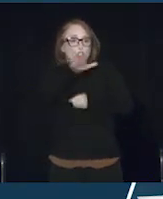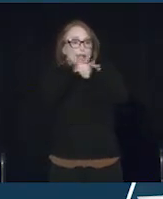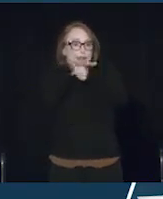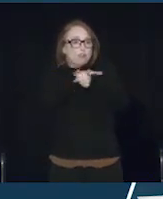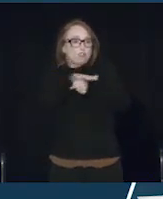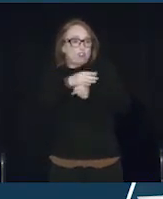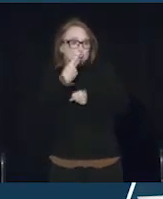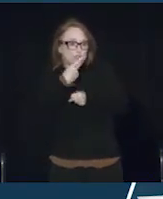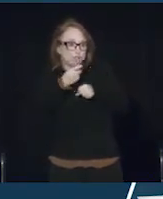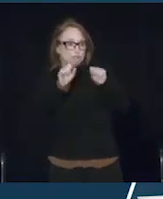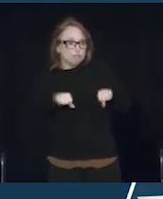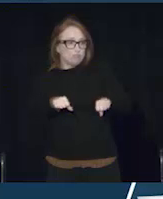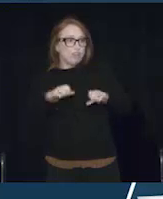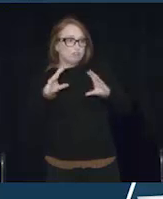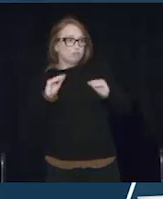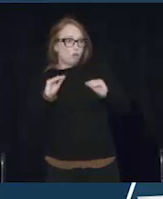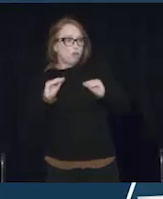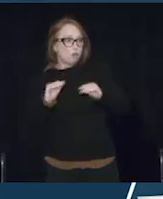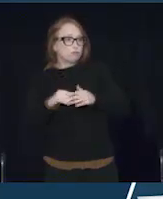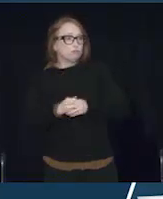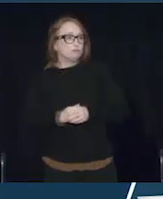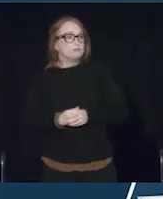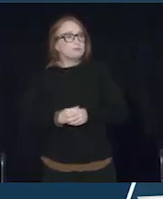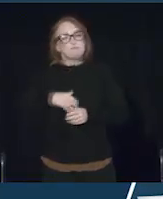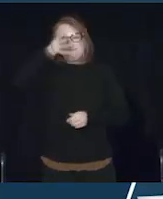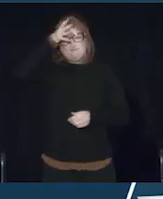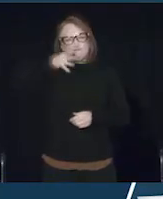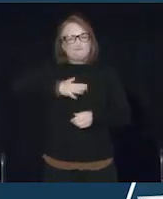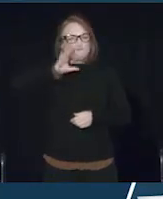to. Yes, sir.